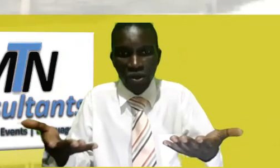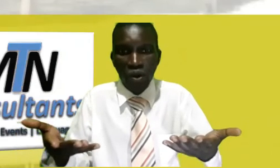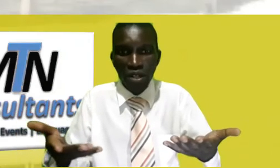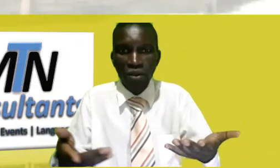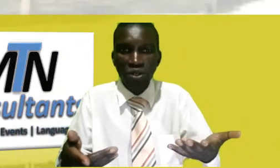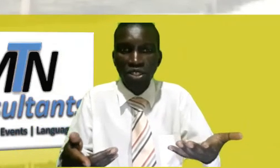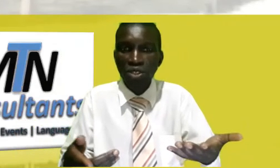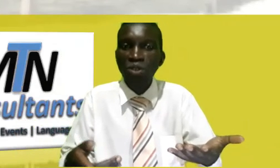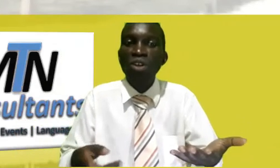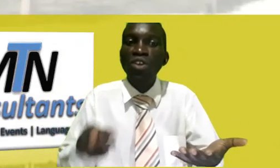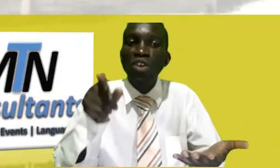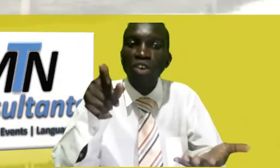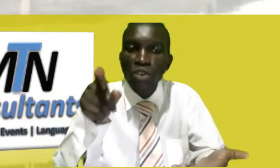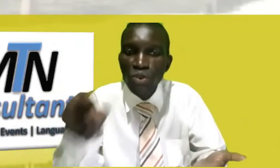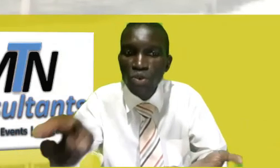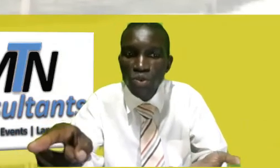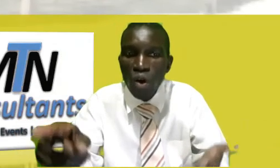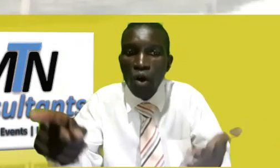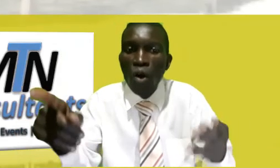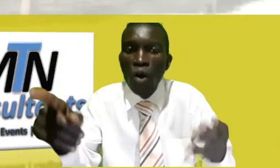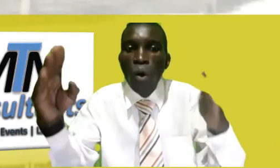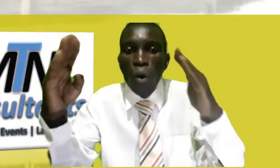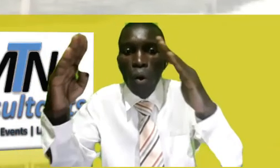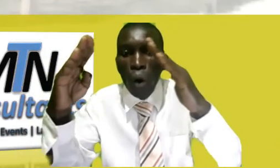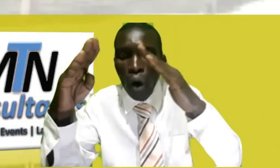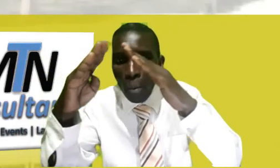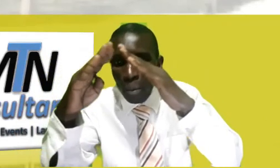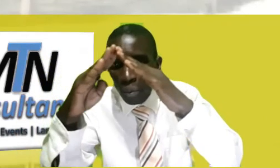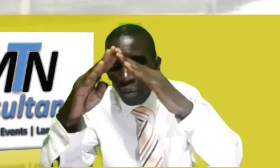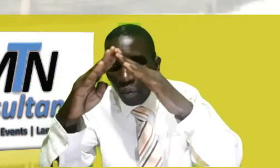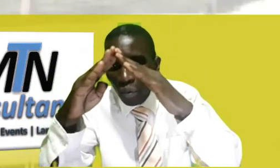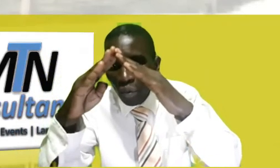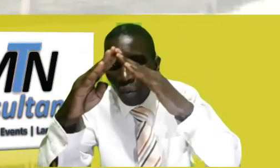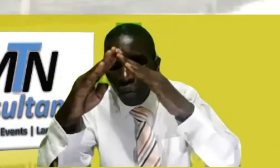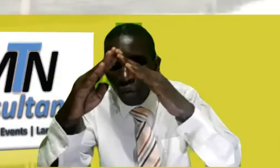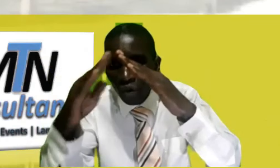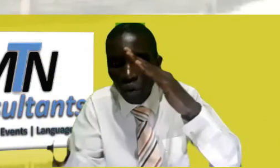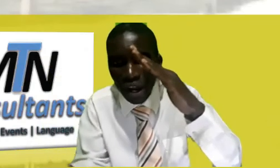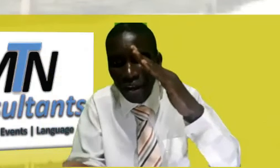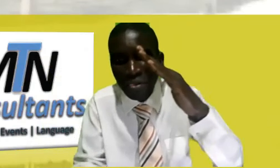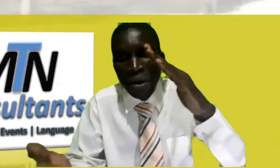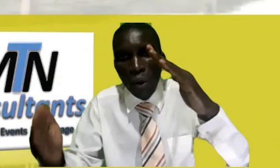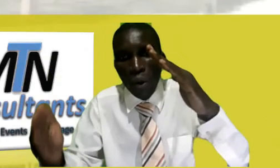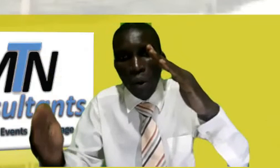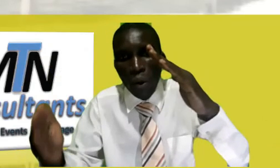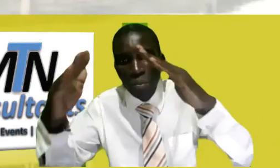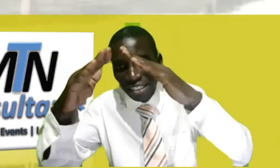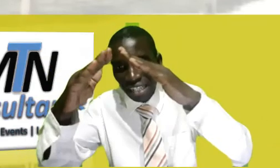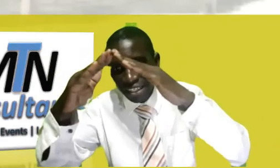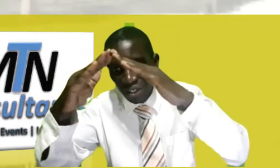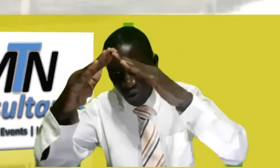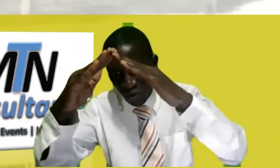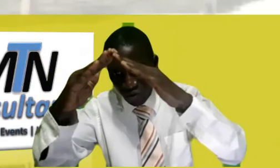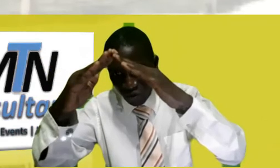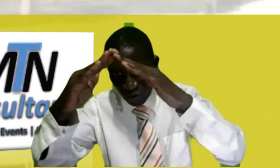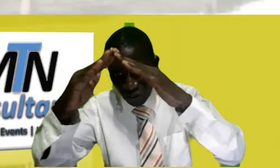As we go on, I want to teach you home. Where? Home is like